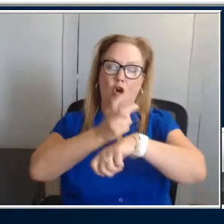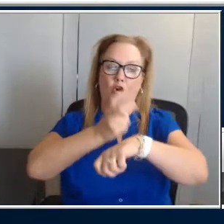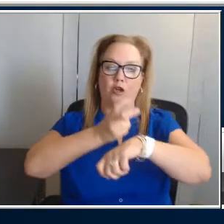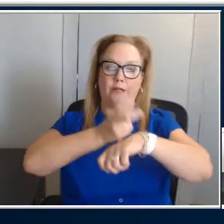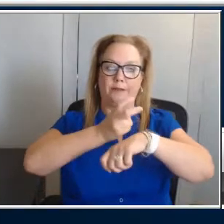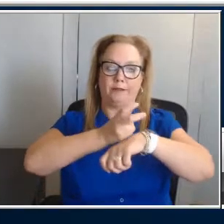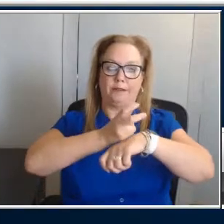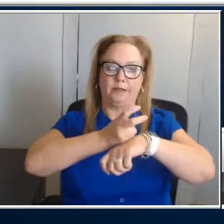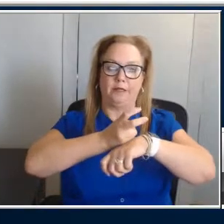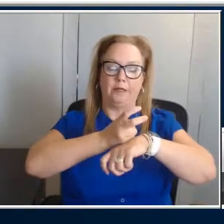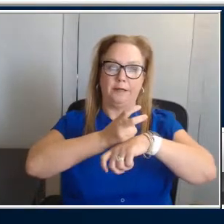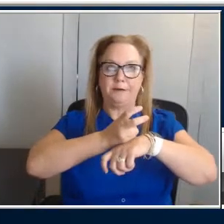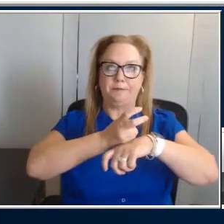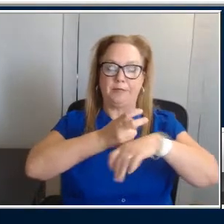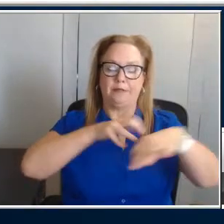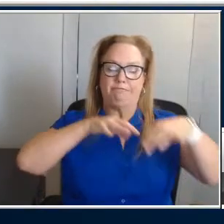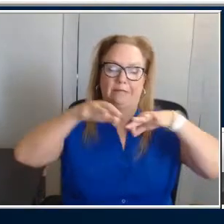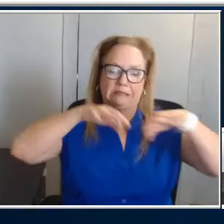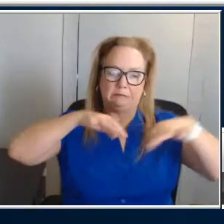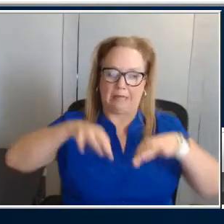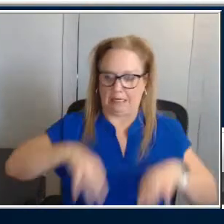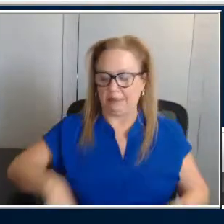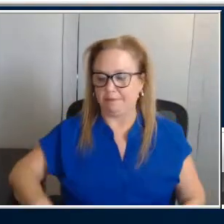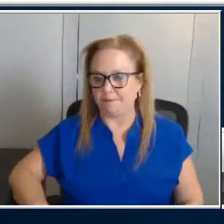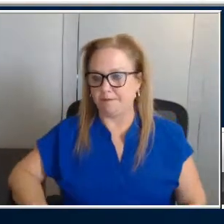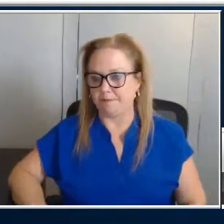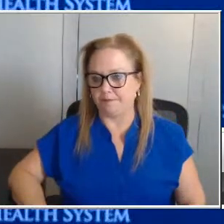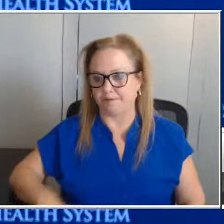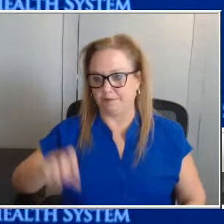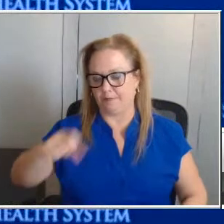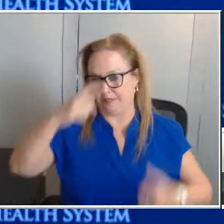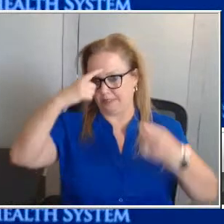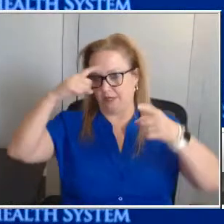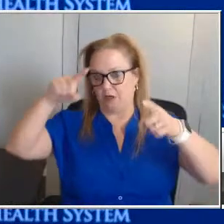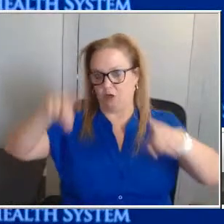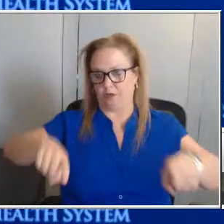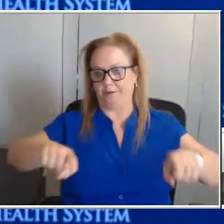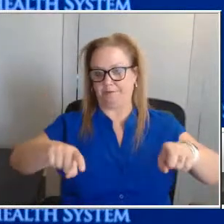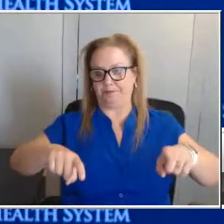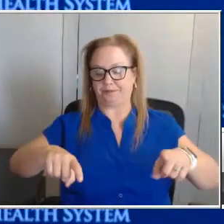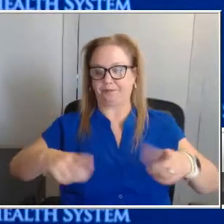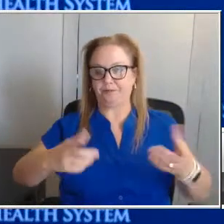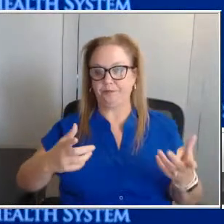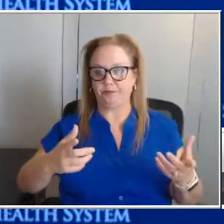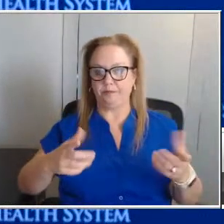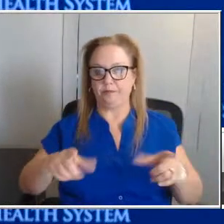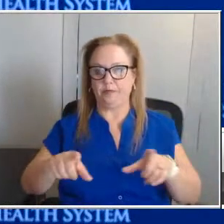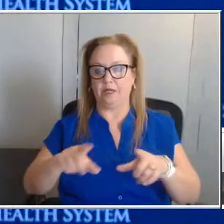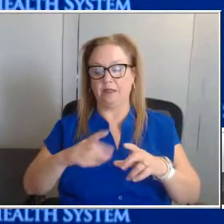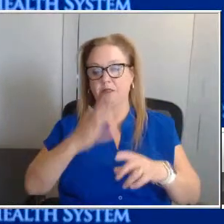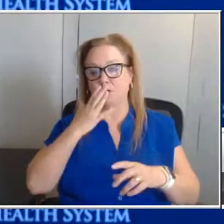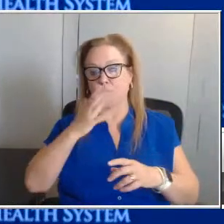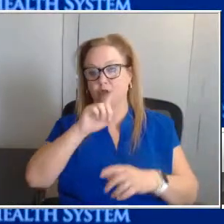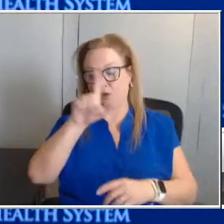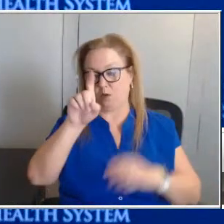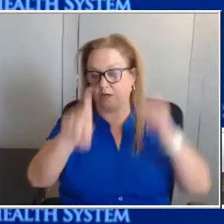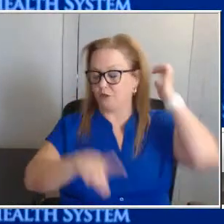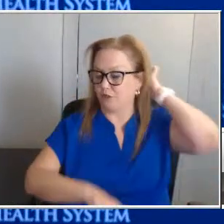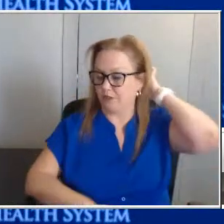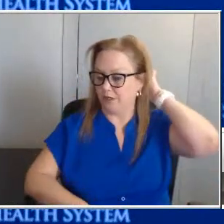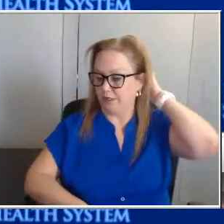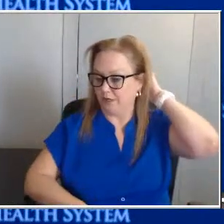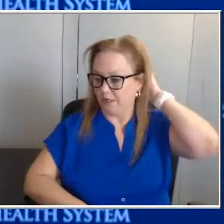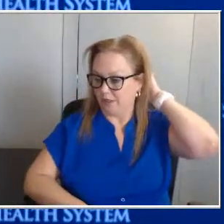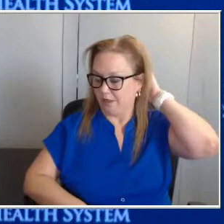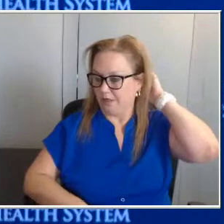of twine, I think, to unravel, Hawk. Yeah, no, I certainly agree. And I think this also goes to, this is a very good question. And just, again, things